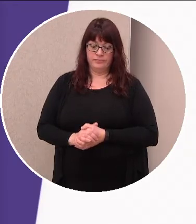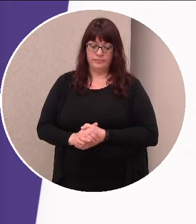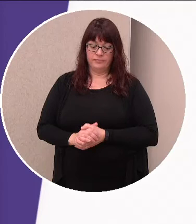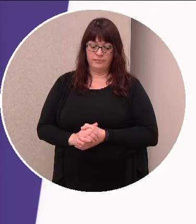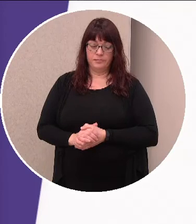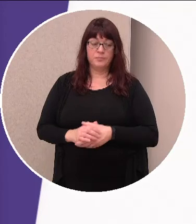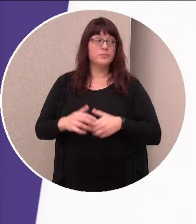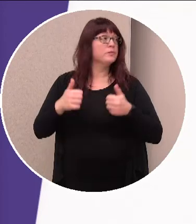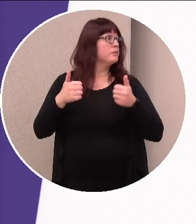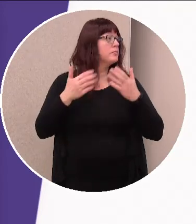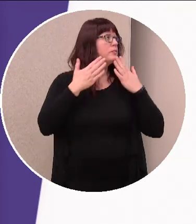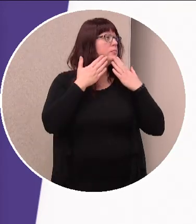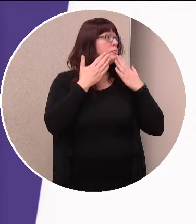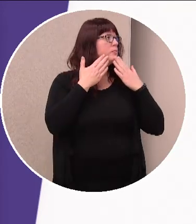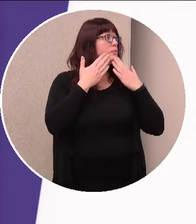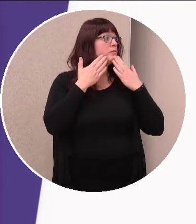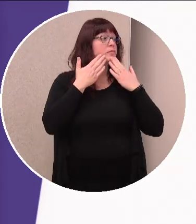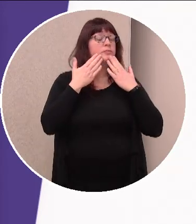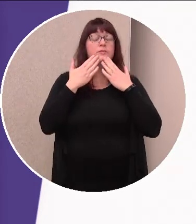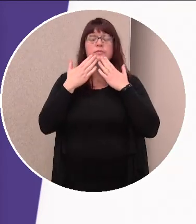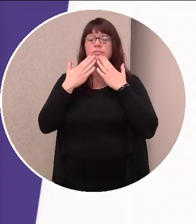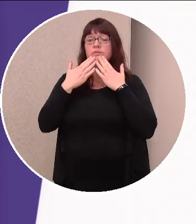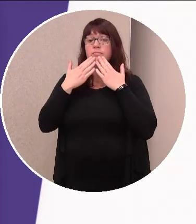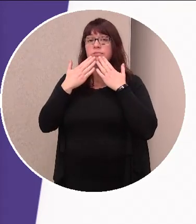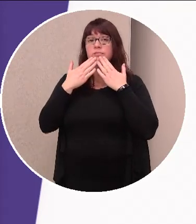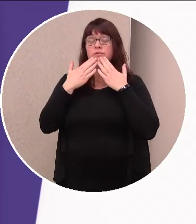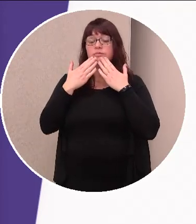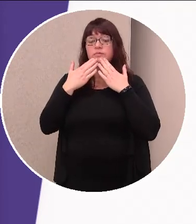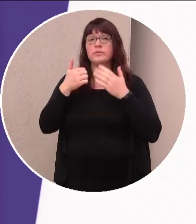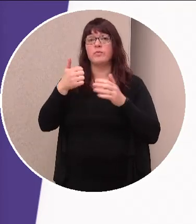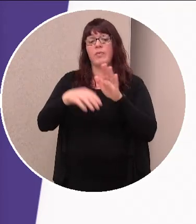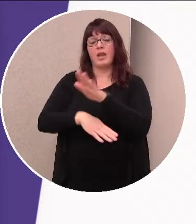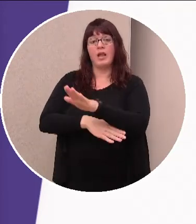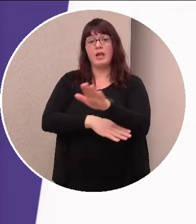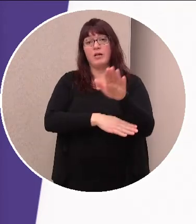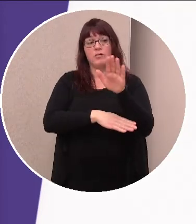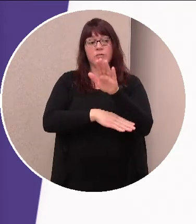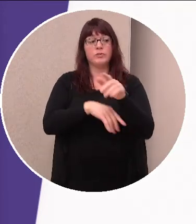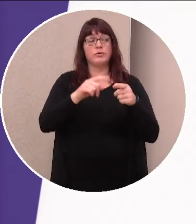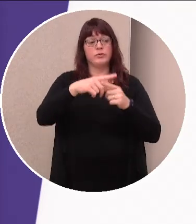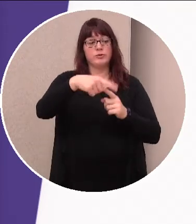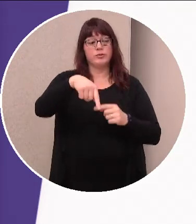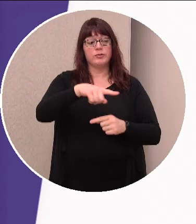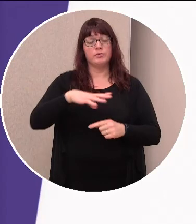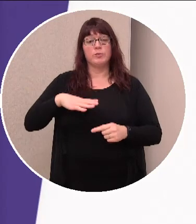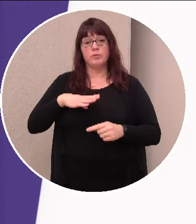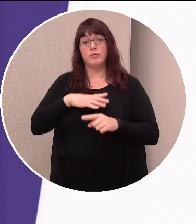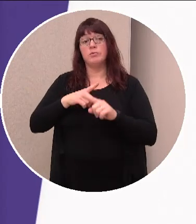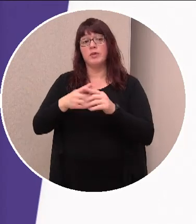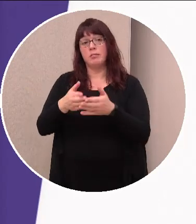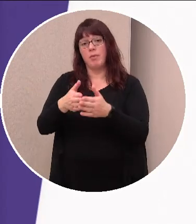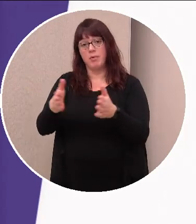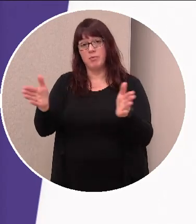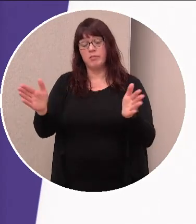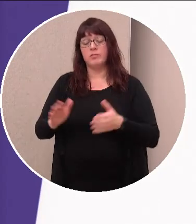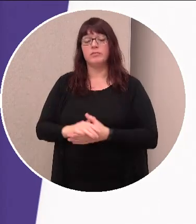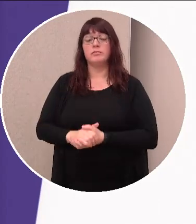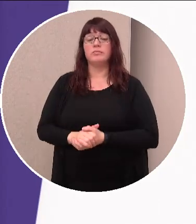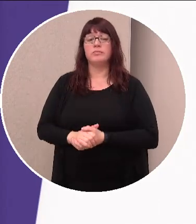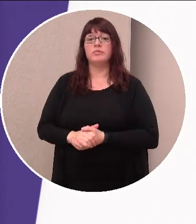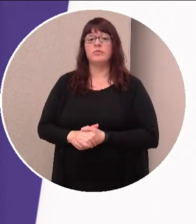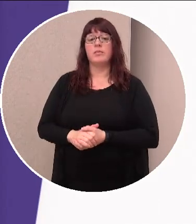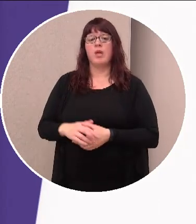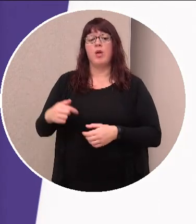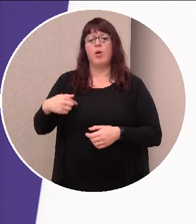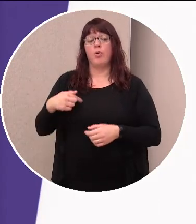Thank you, and good afternoon, trustees, members of the public. What we're going to be